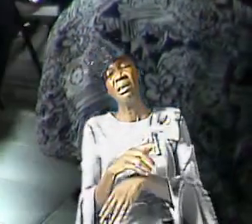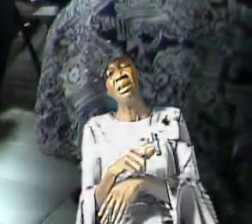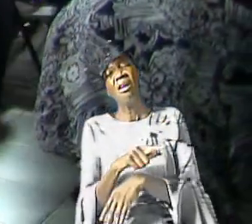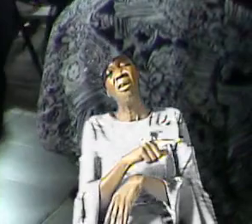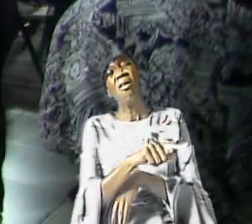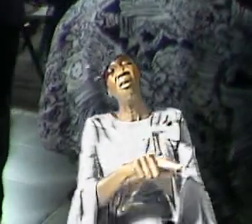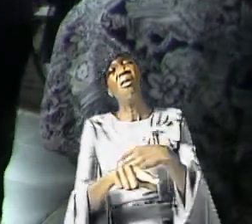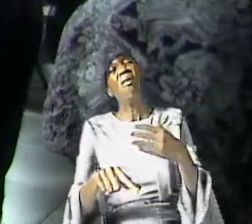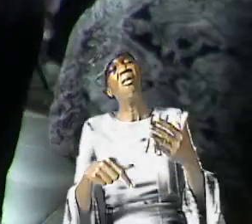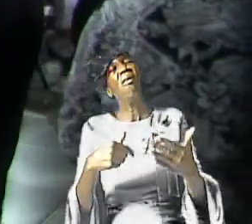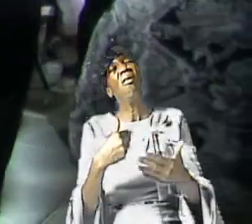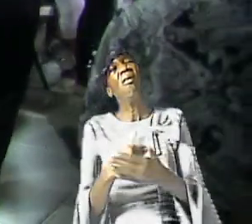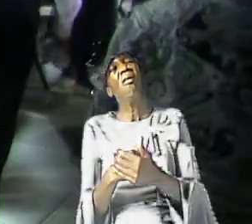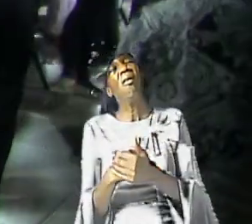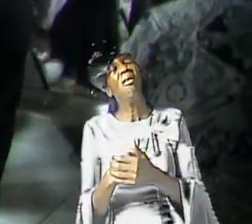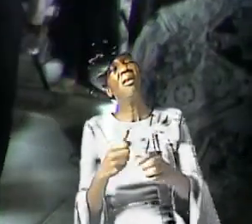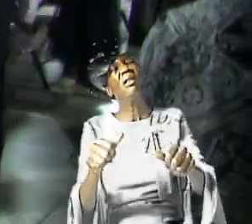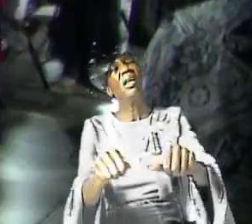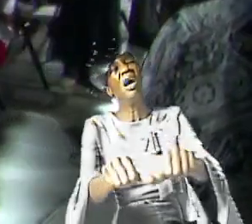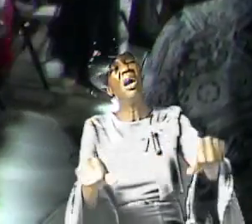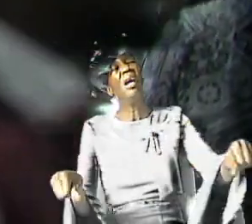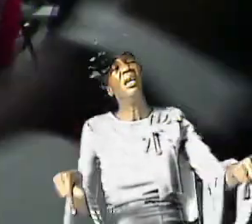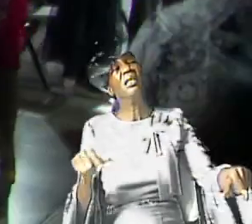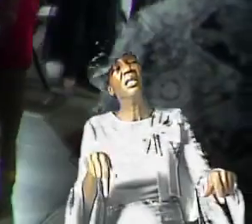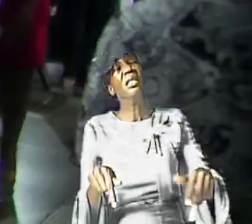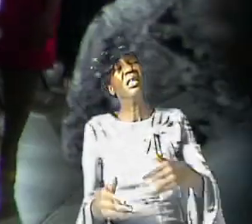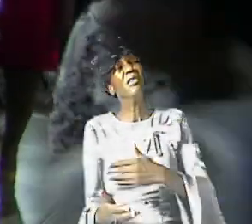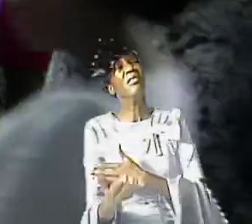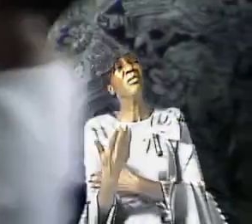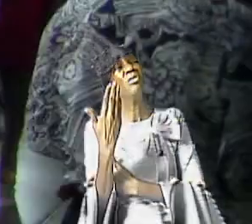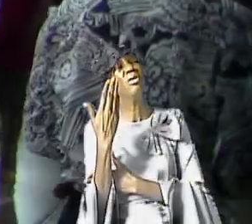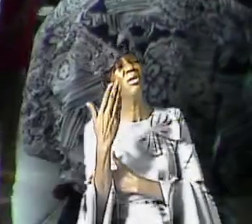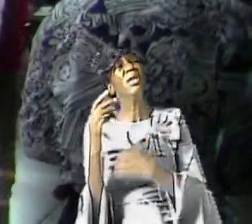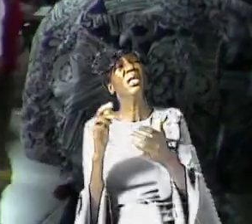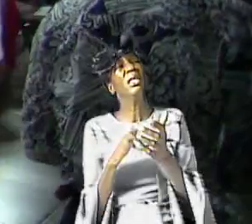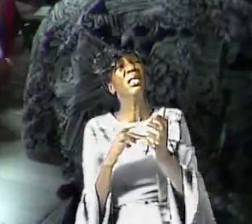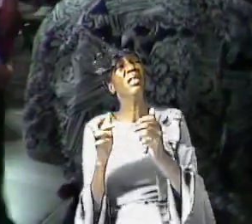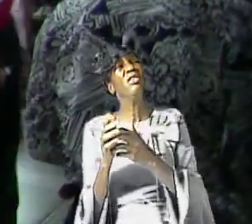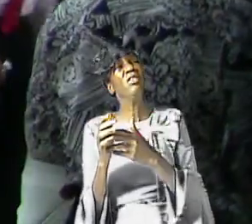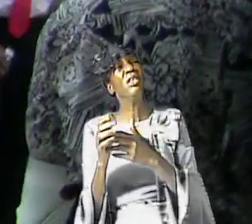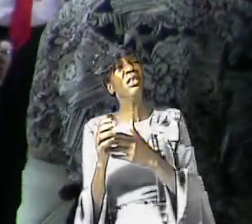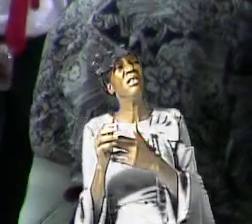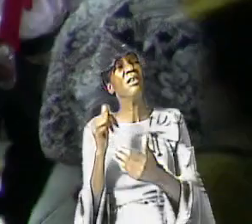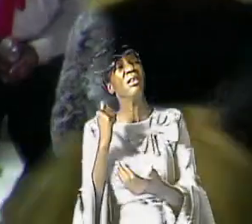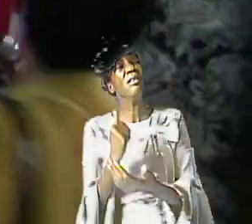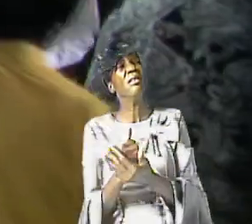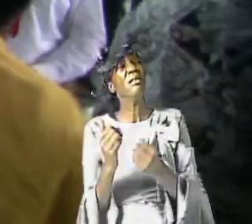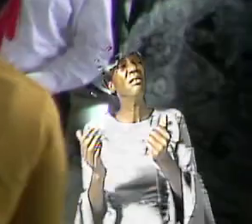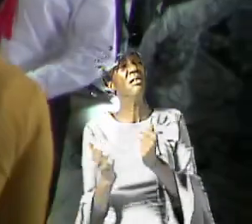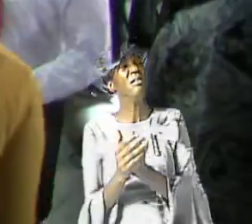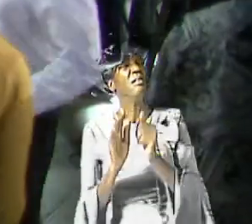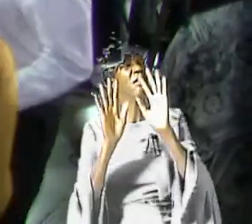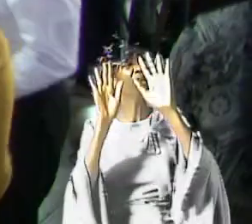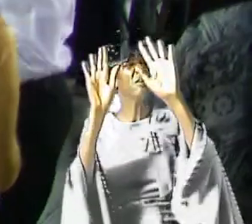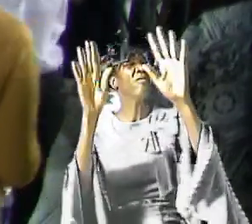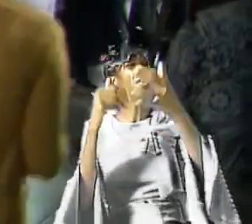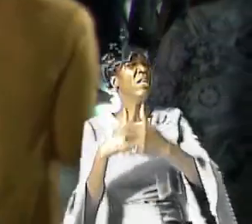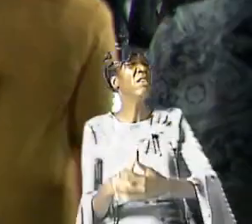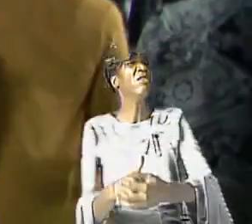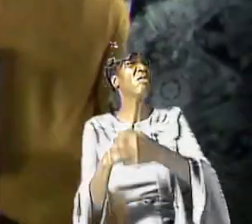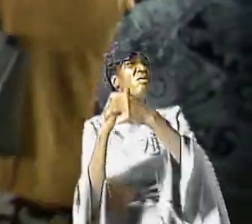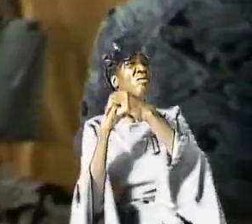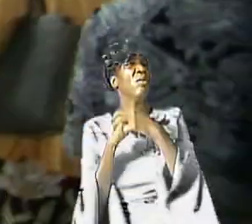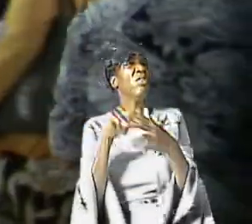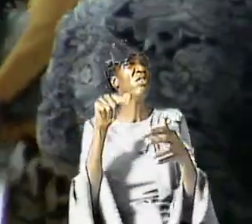This morning, Jesus, hallelujah. Sacrificial worship this